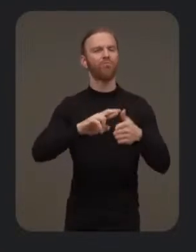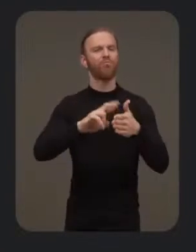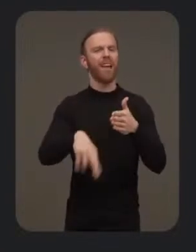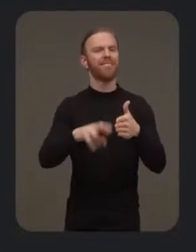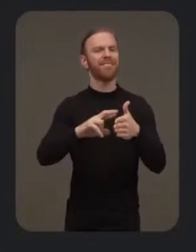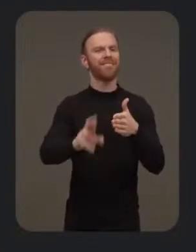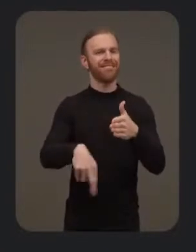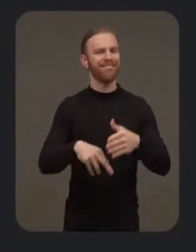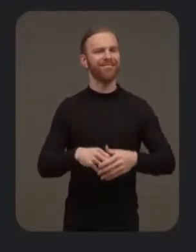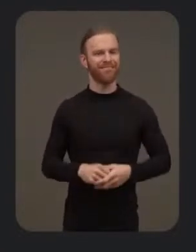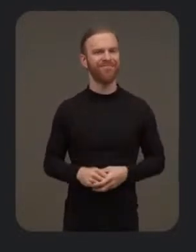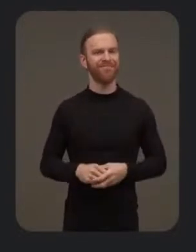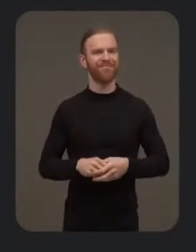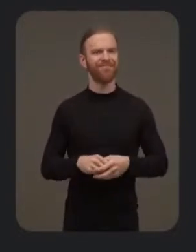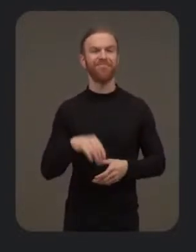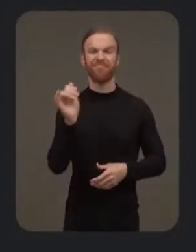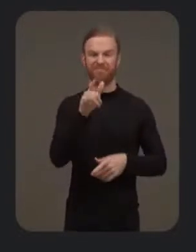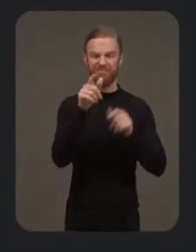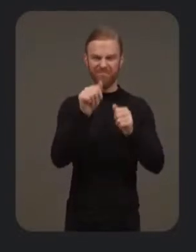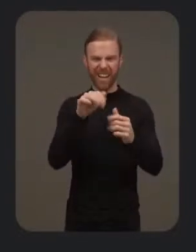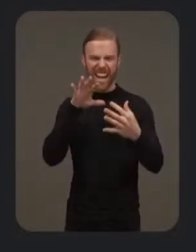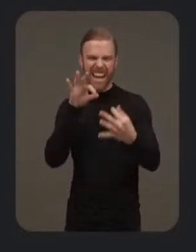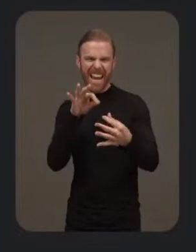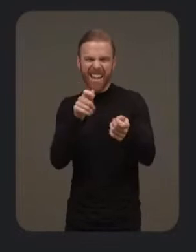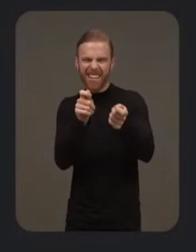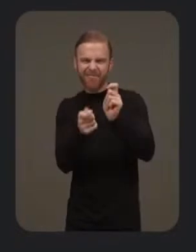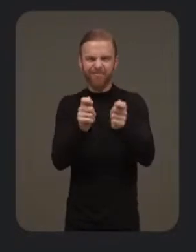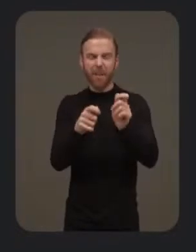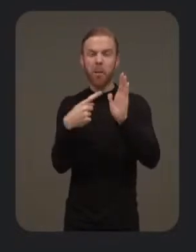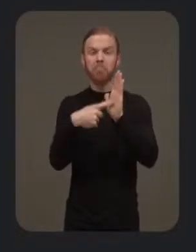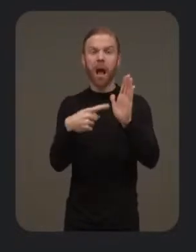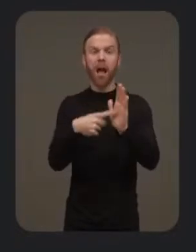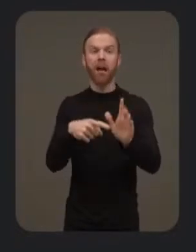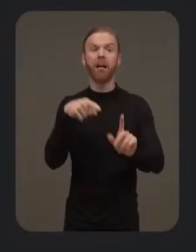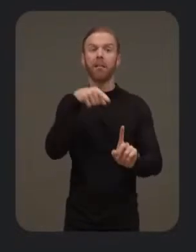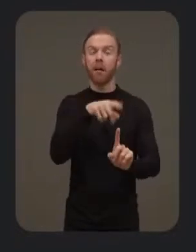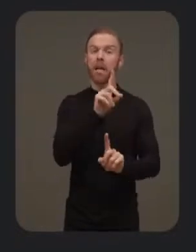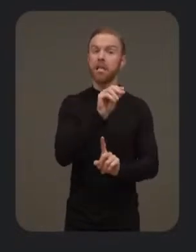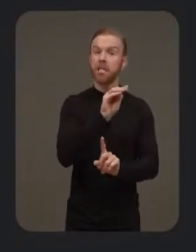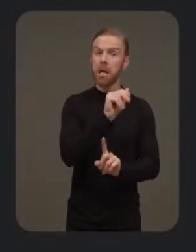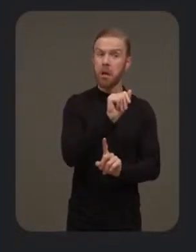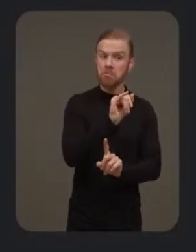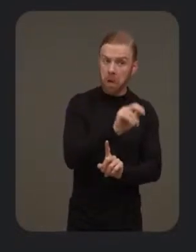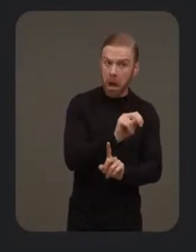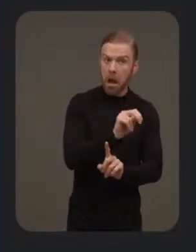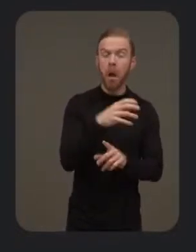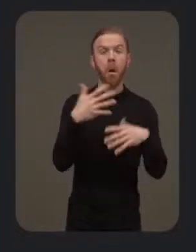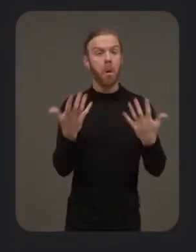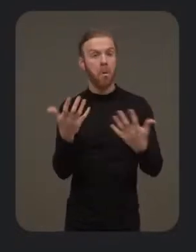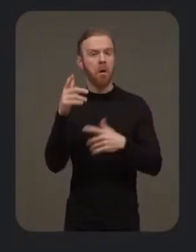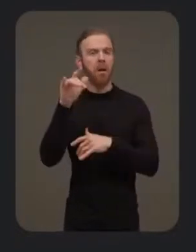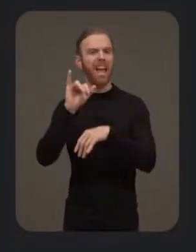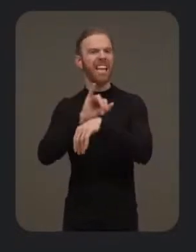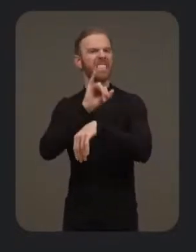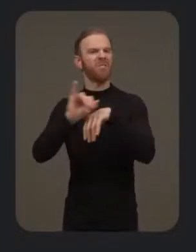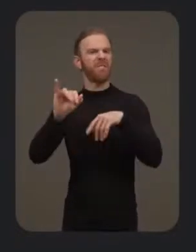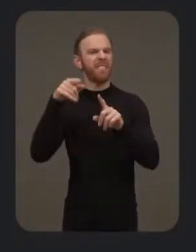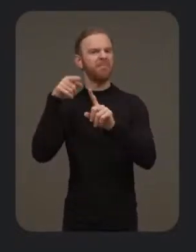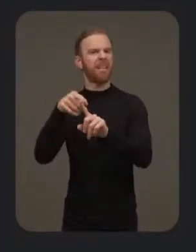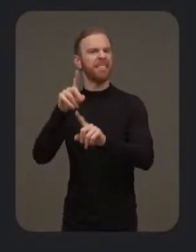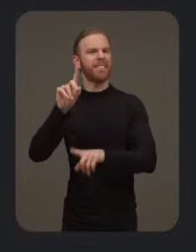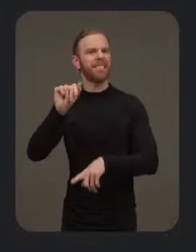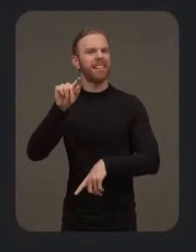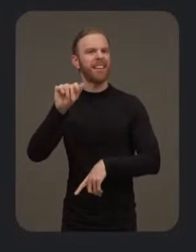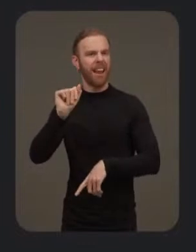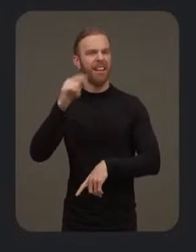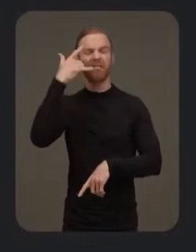results. You can also fine-tune a model on domain or industry-specific data, as we